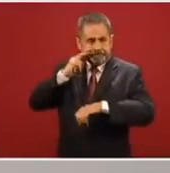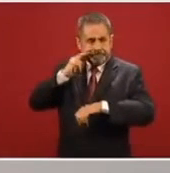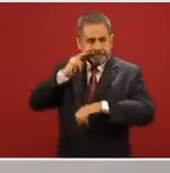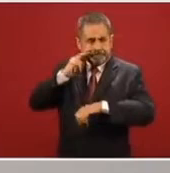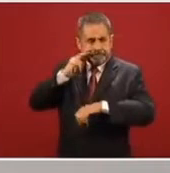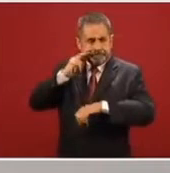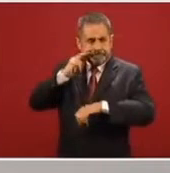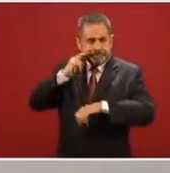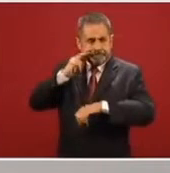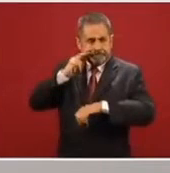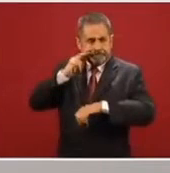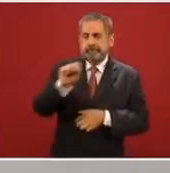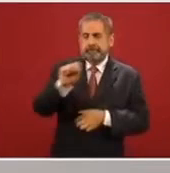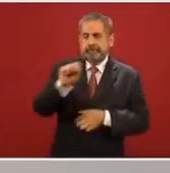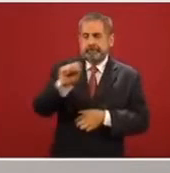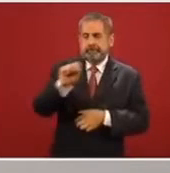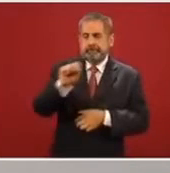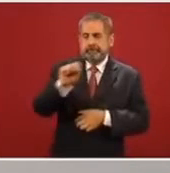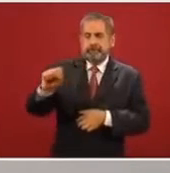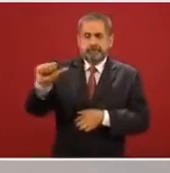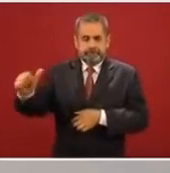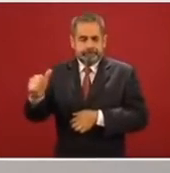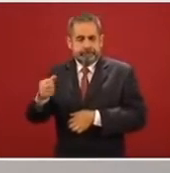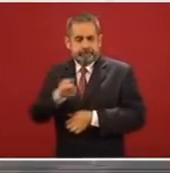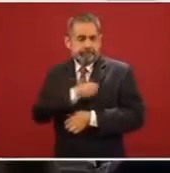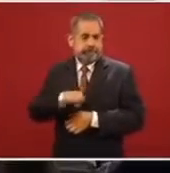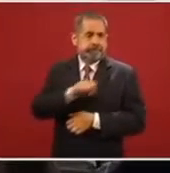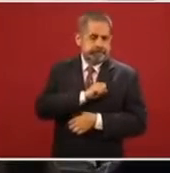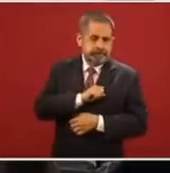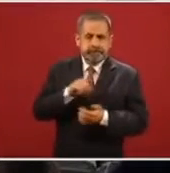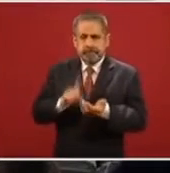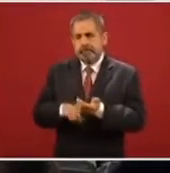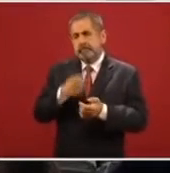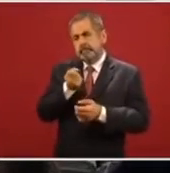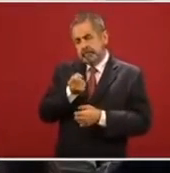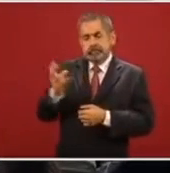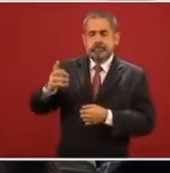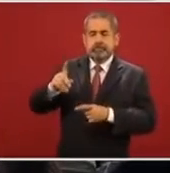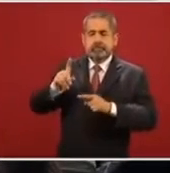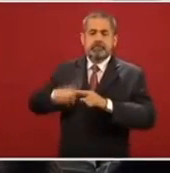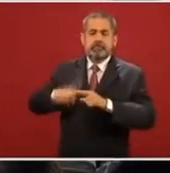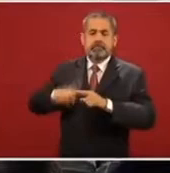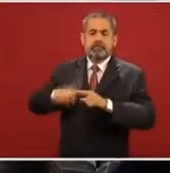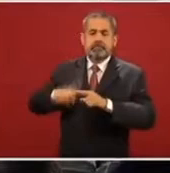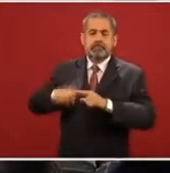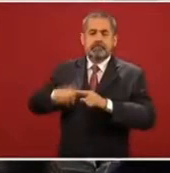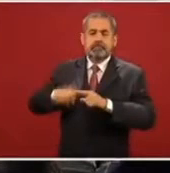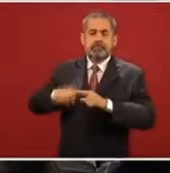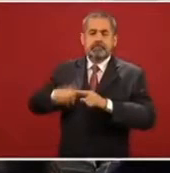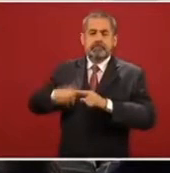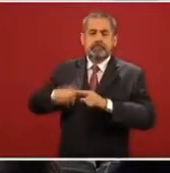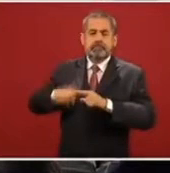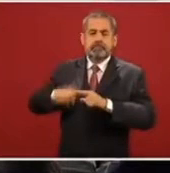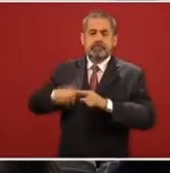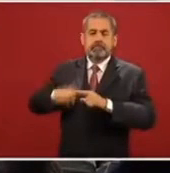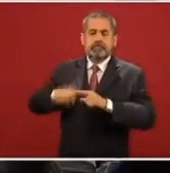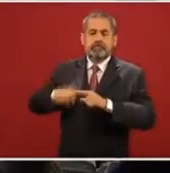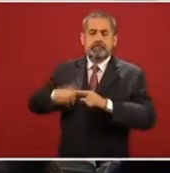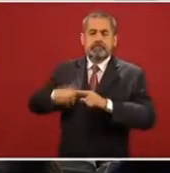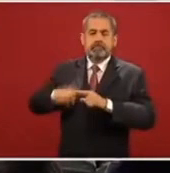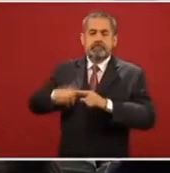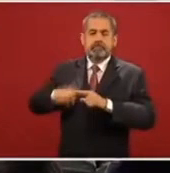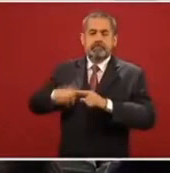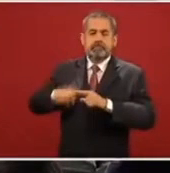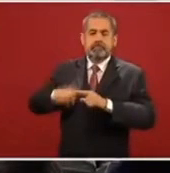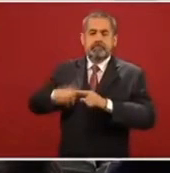Secretary of Health, which coordinates y los distintos organismos que participan the different